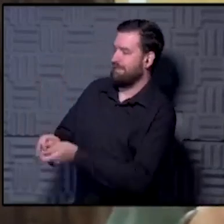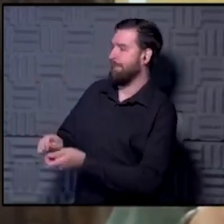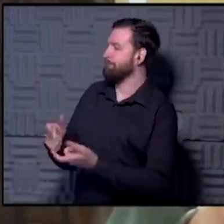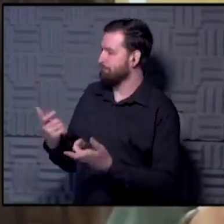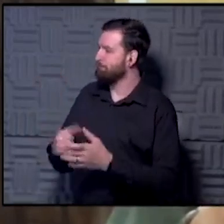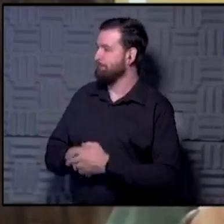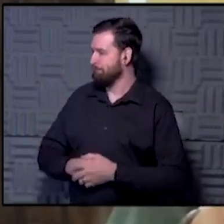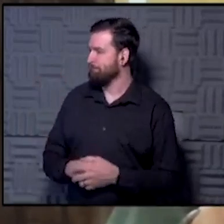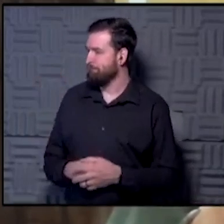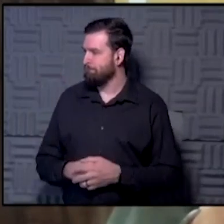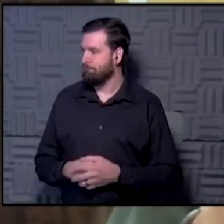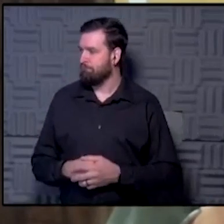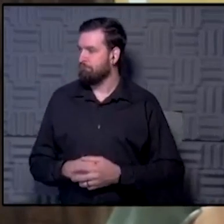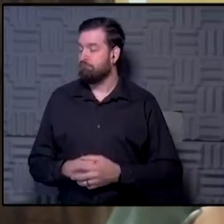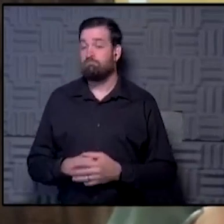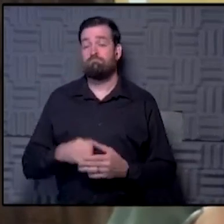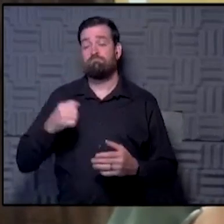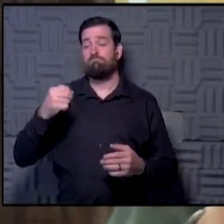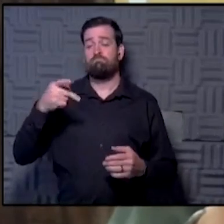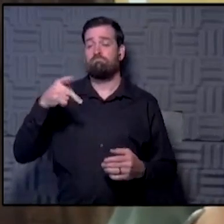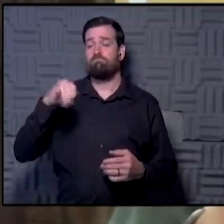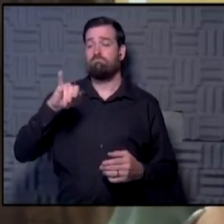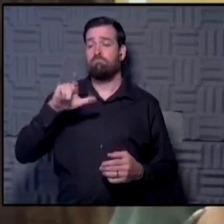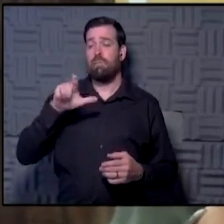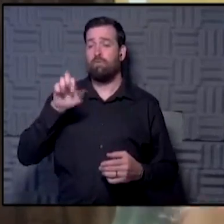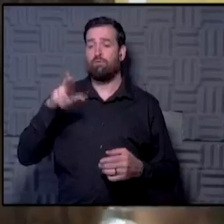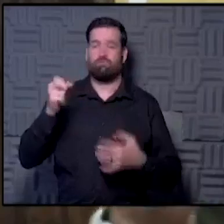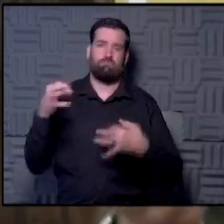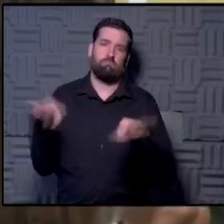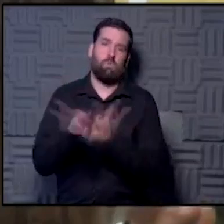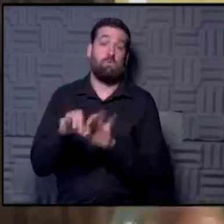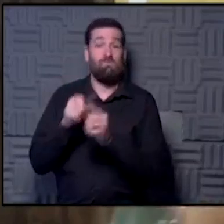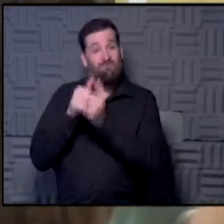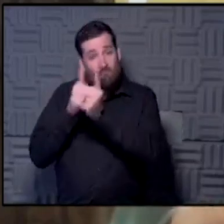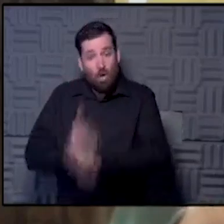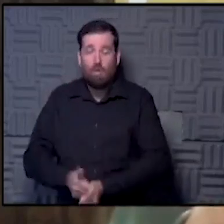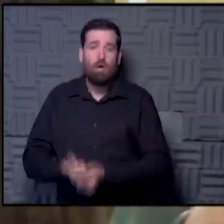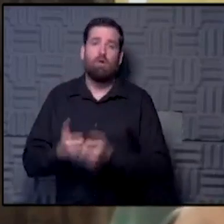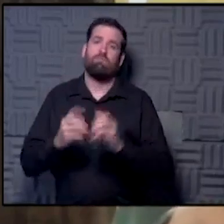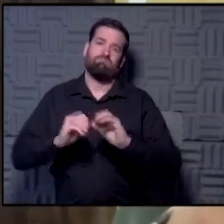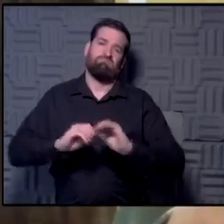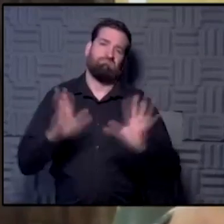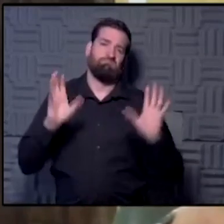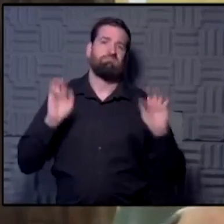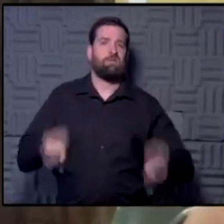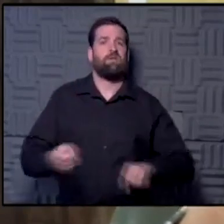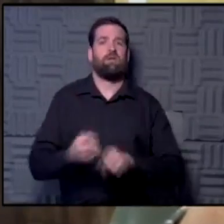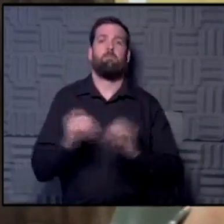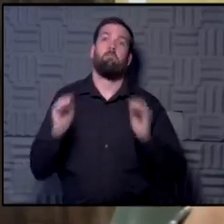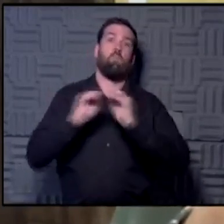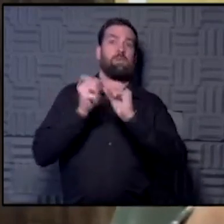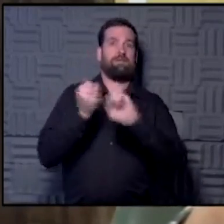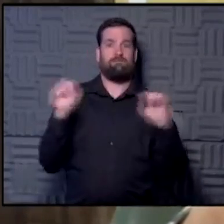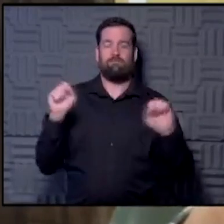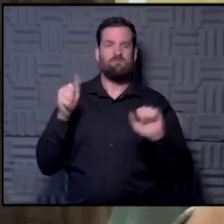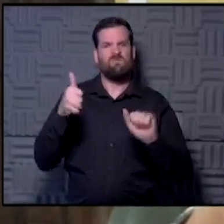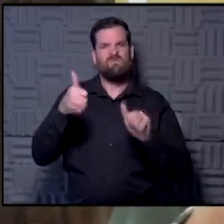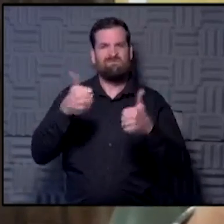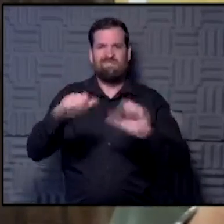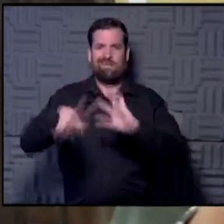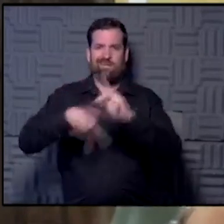scenario. The pillars are important, and as long as you follow them, there obviously are ways to be able to be more safe in any kind of a